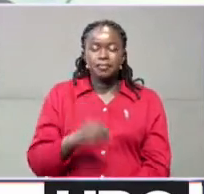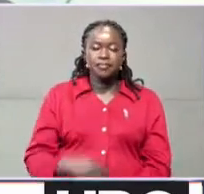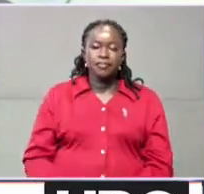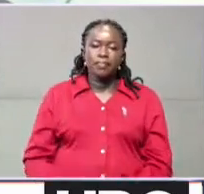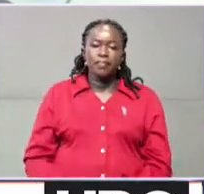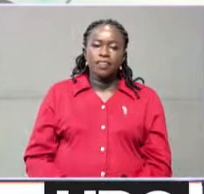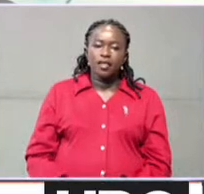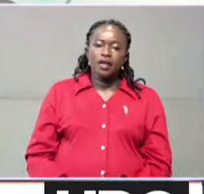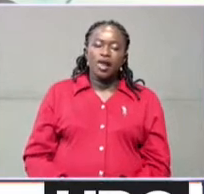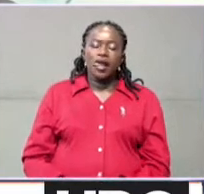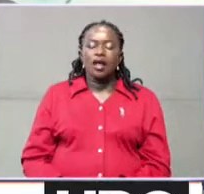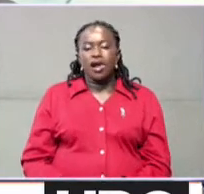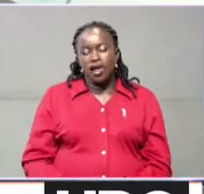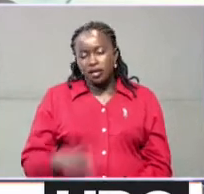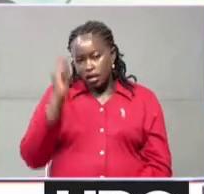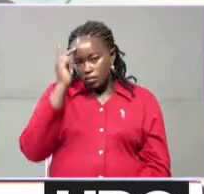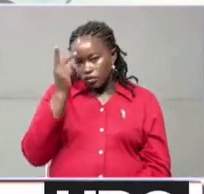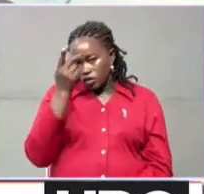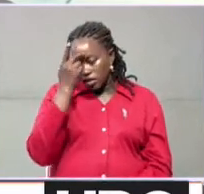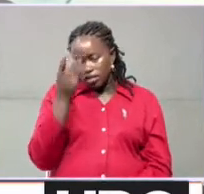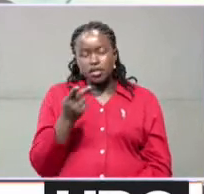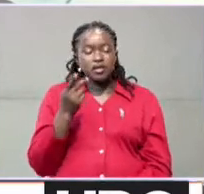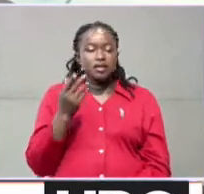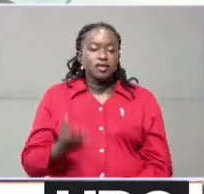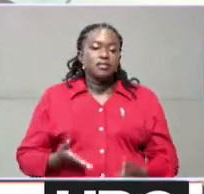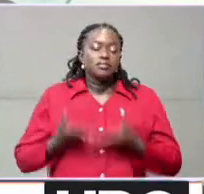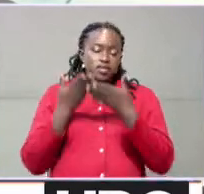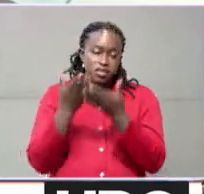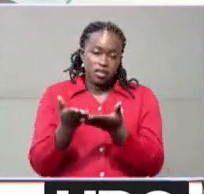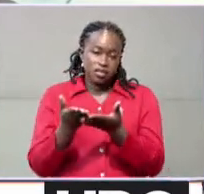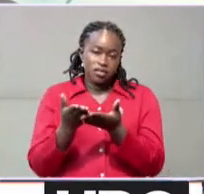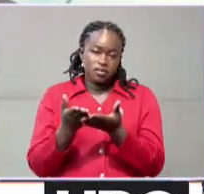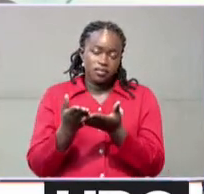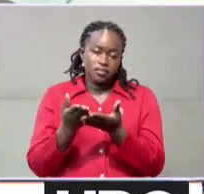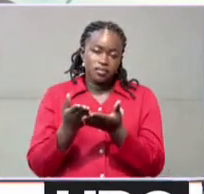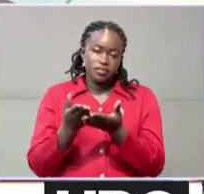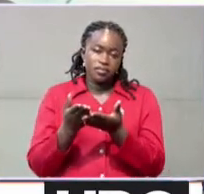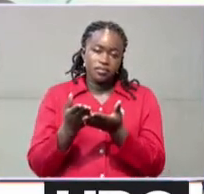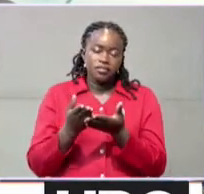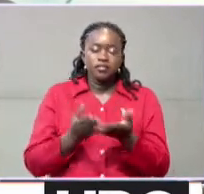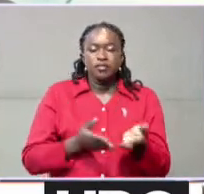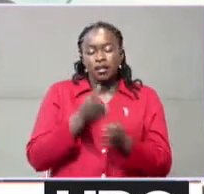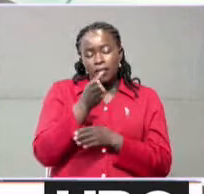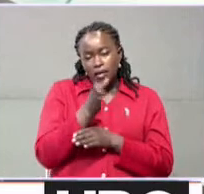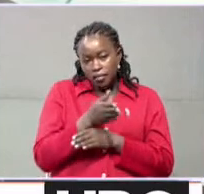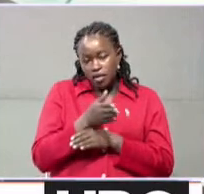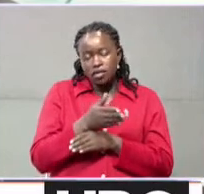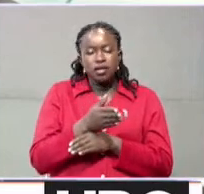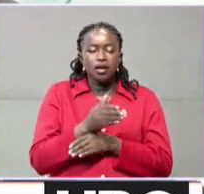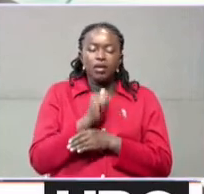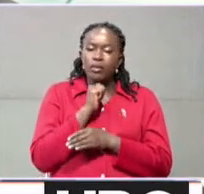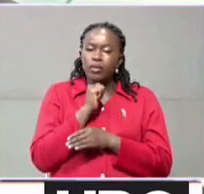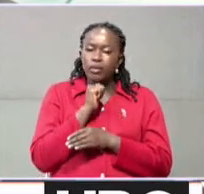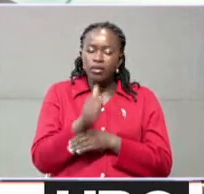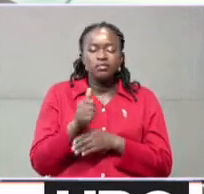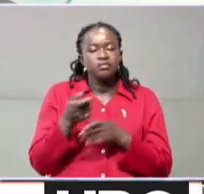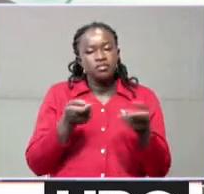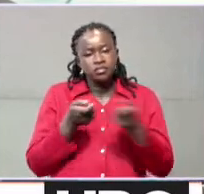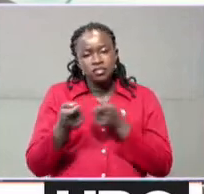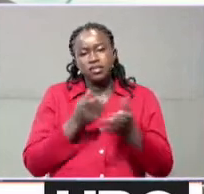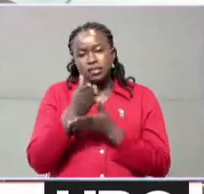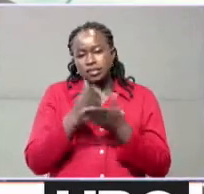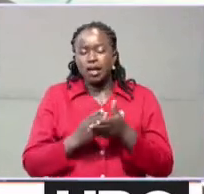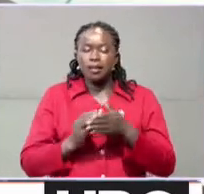the decisionalization policy presented by the minister do not regulate certain